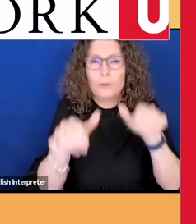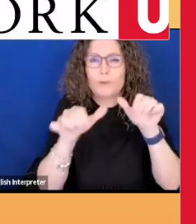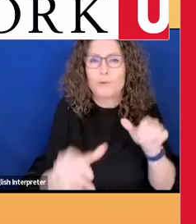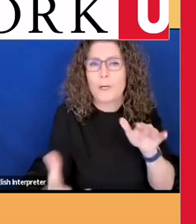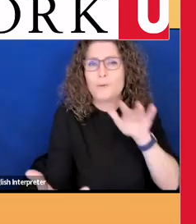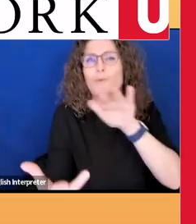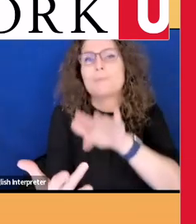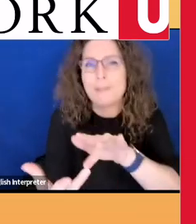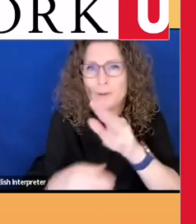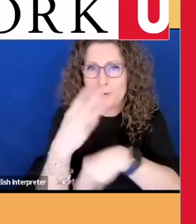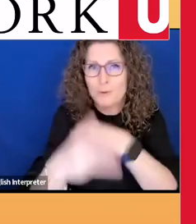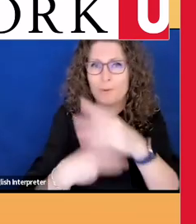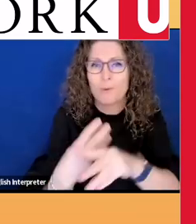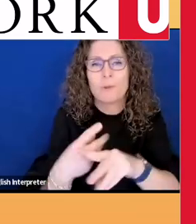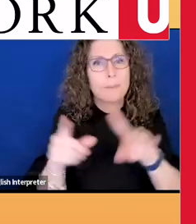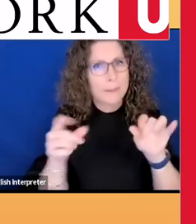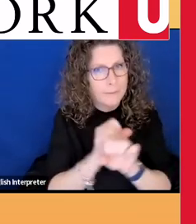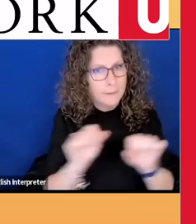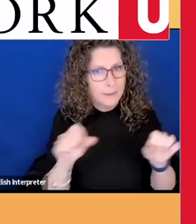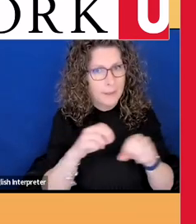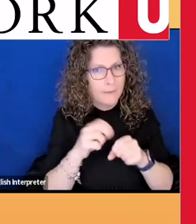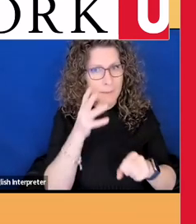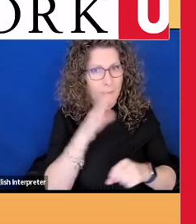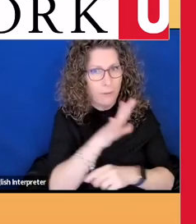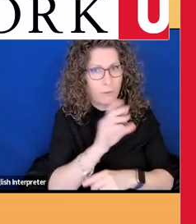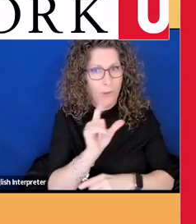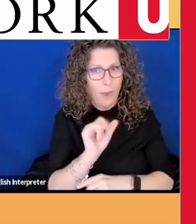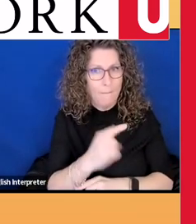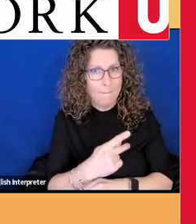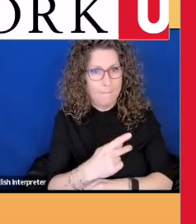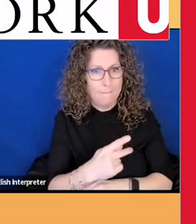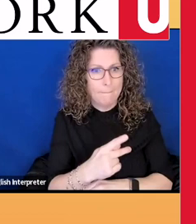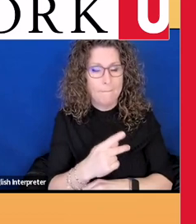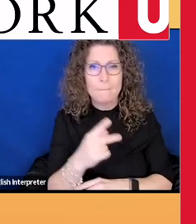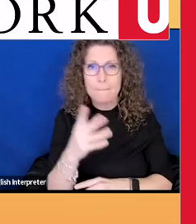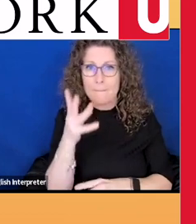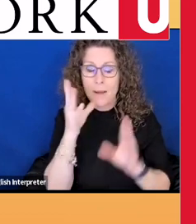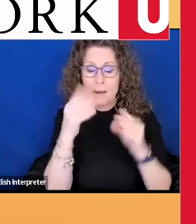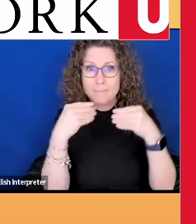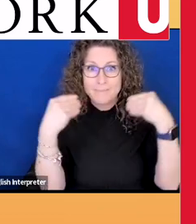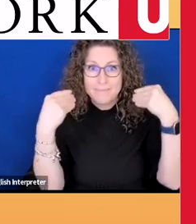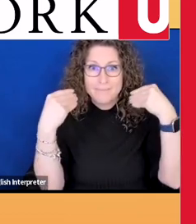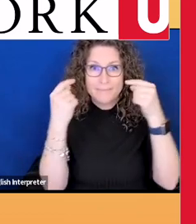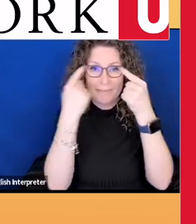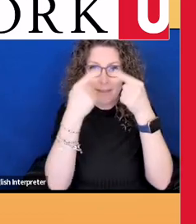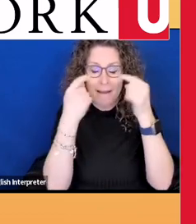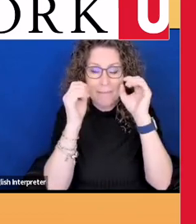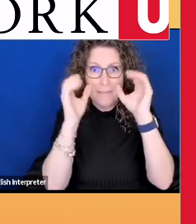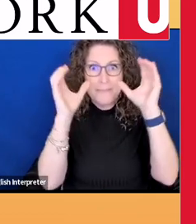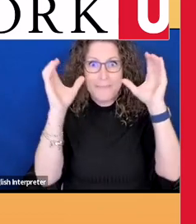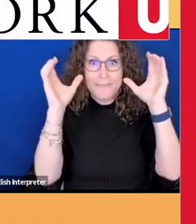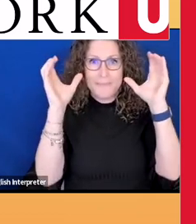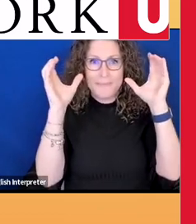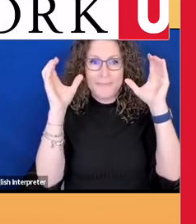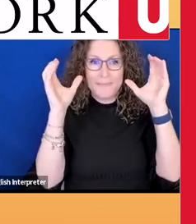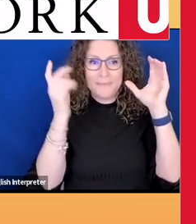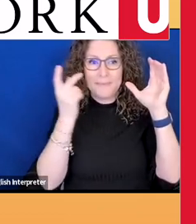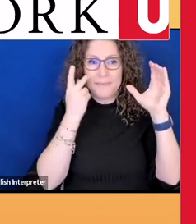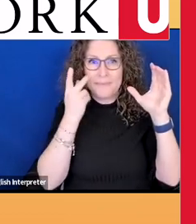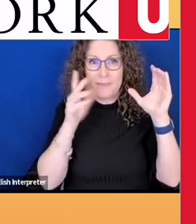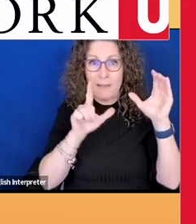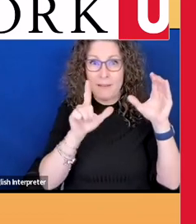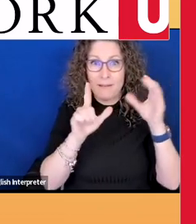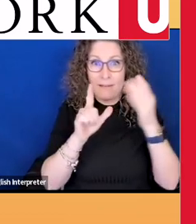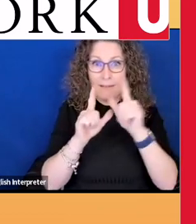lap. She smiles, wide brown eyes into the camera, left hand resting on her left